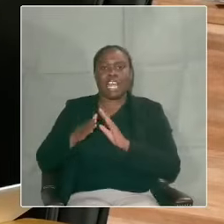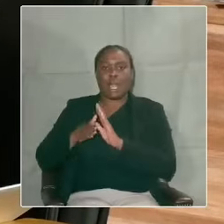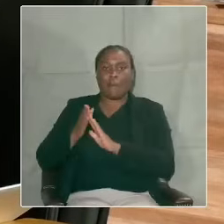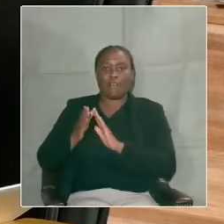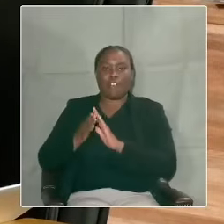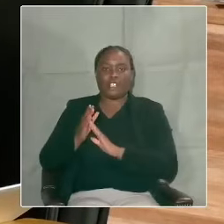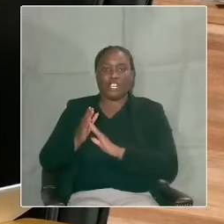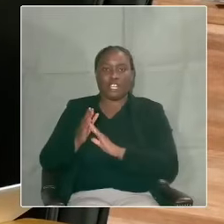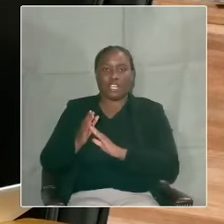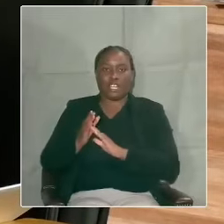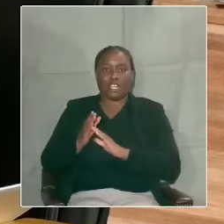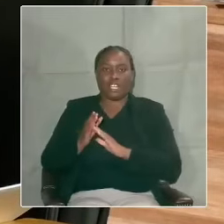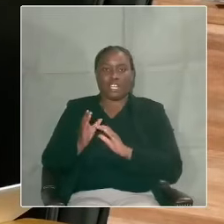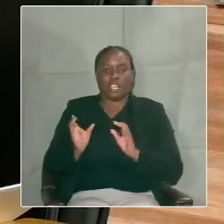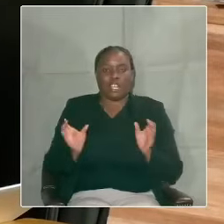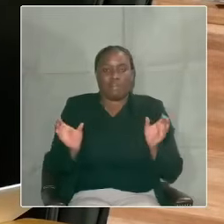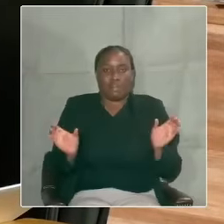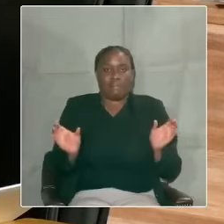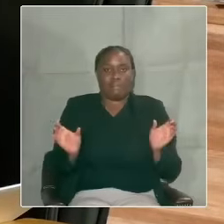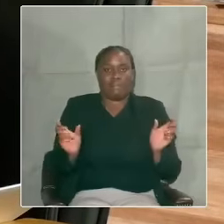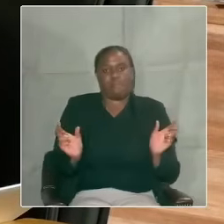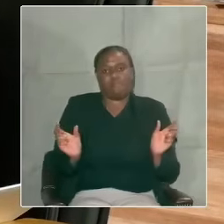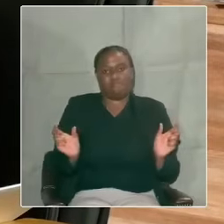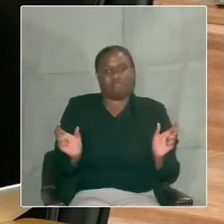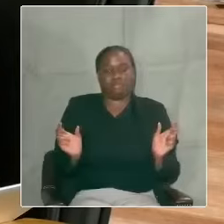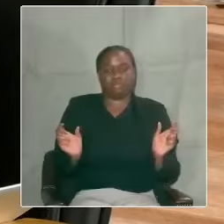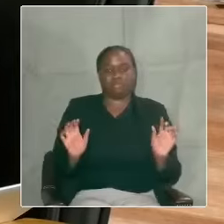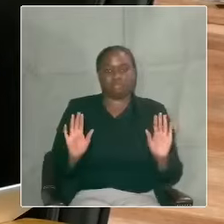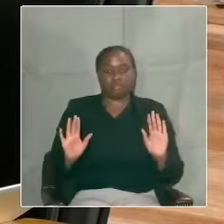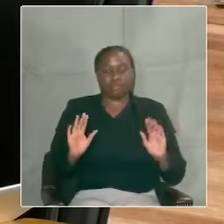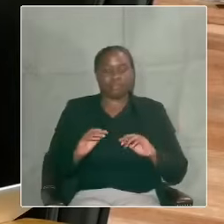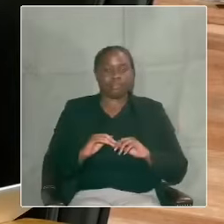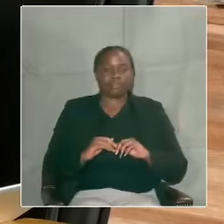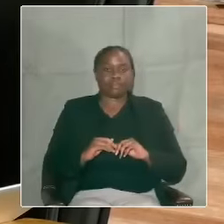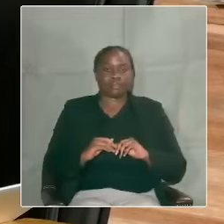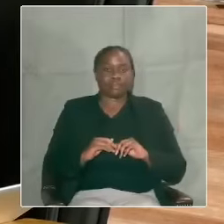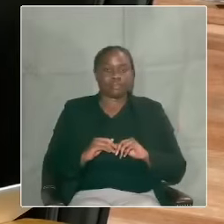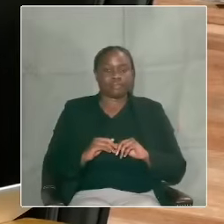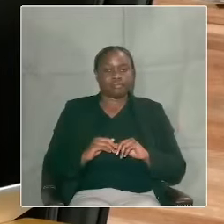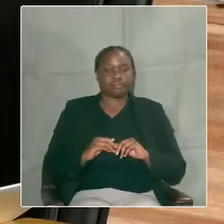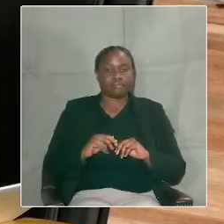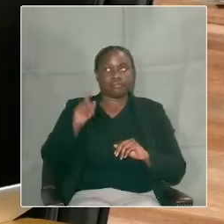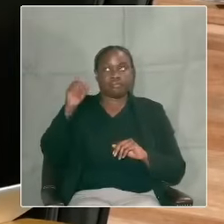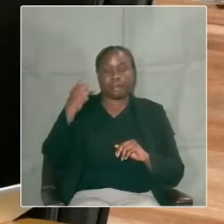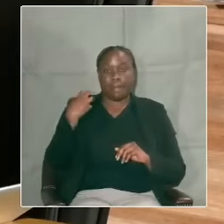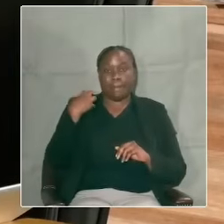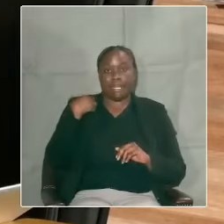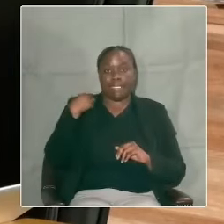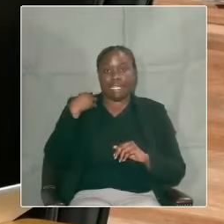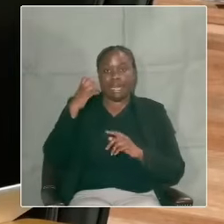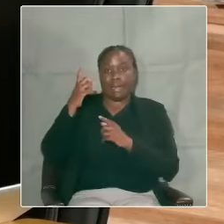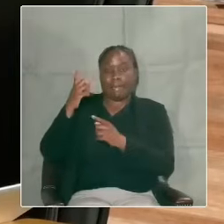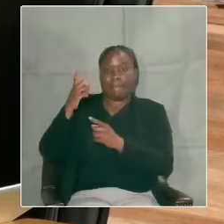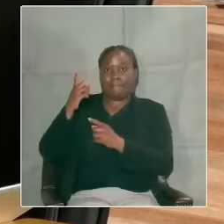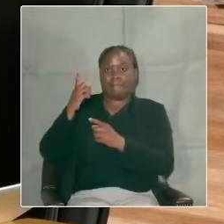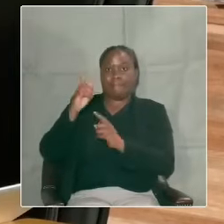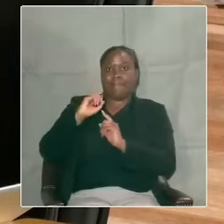operational issues. Now, with reference to the instruction that the minister is